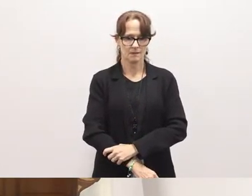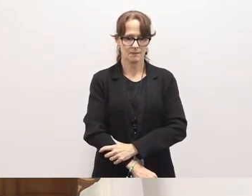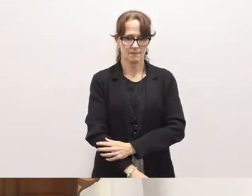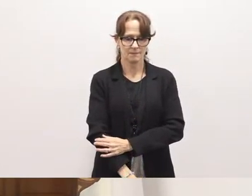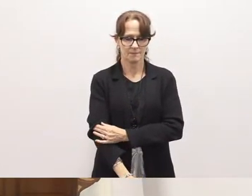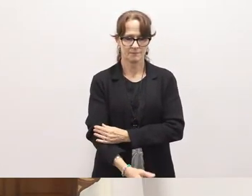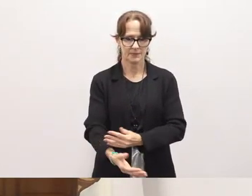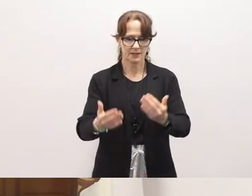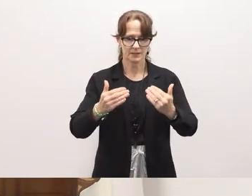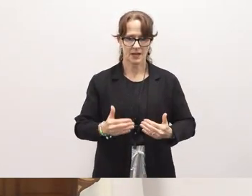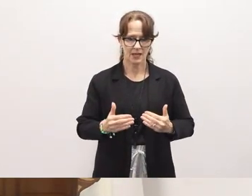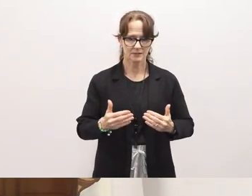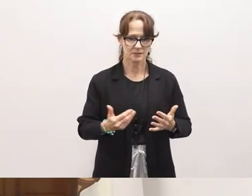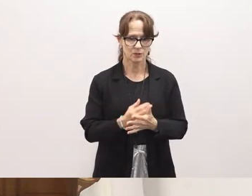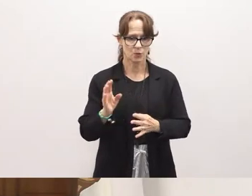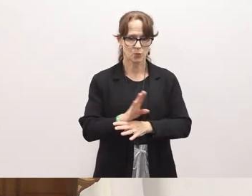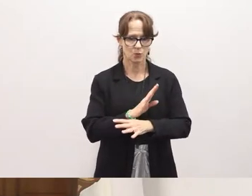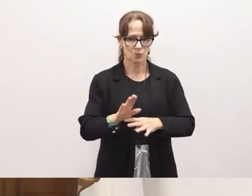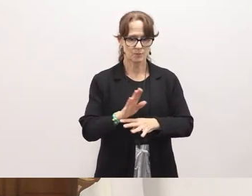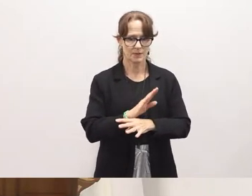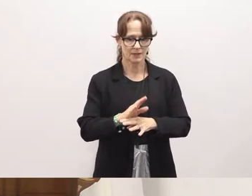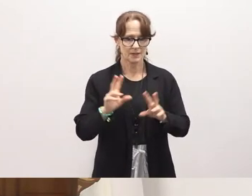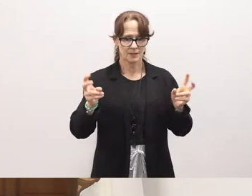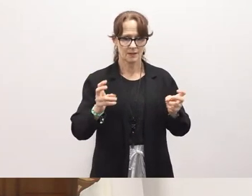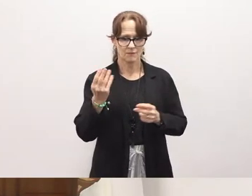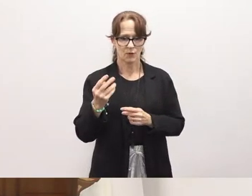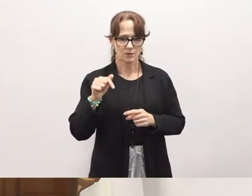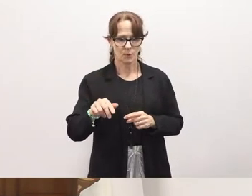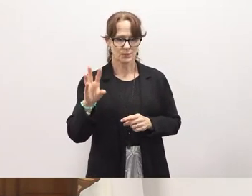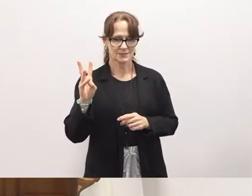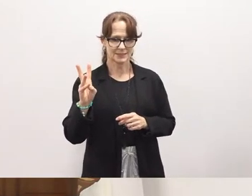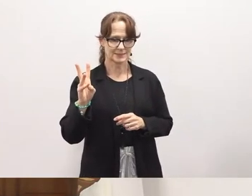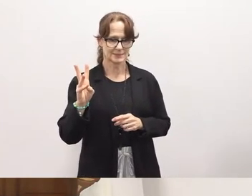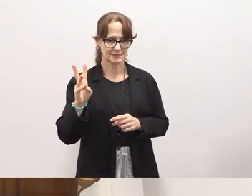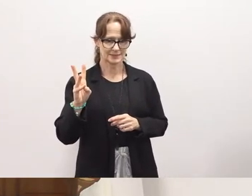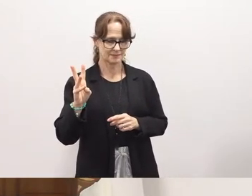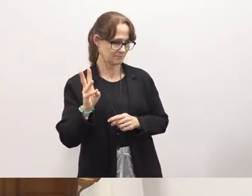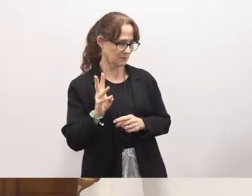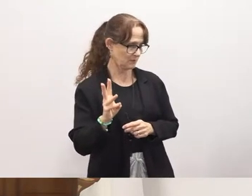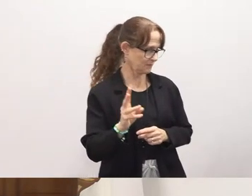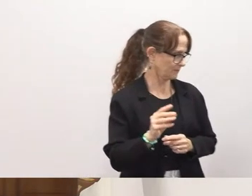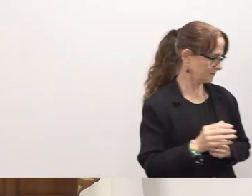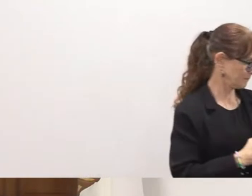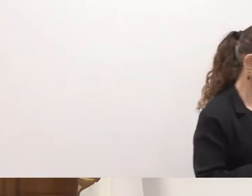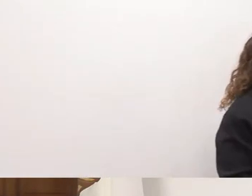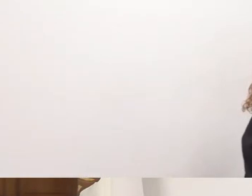Okay, next under new business, we have item 14.6, approval of